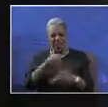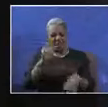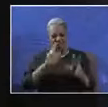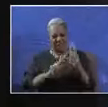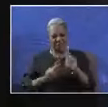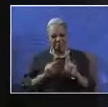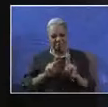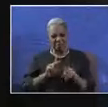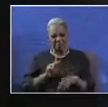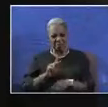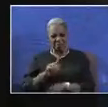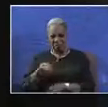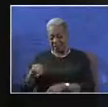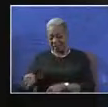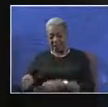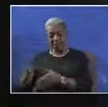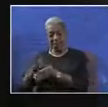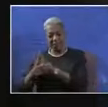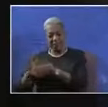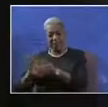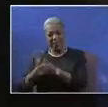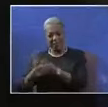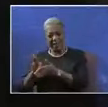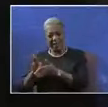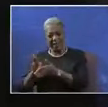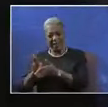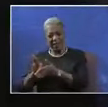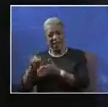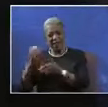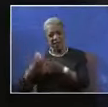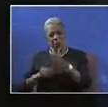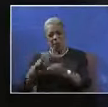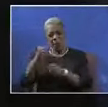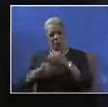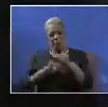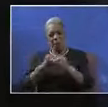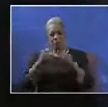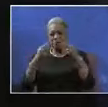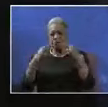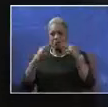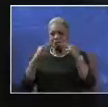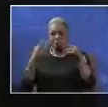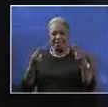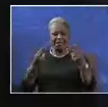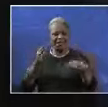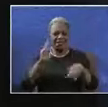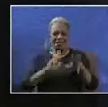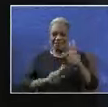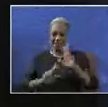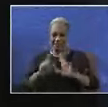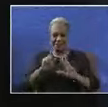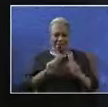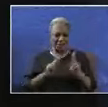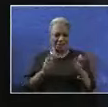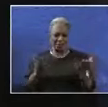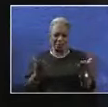the innocent? Well, let me answer that. None of them were